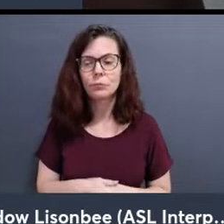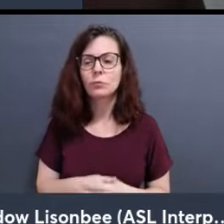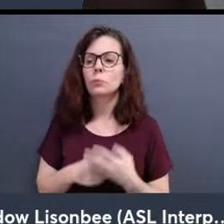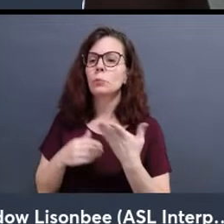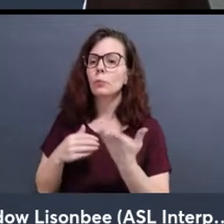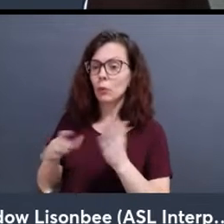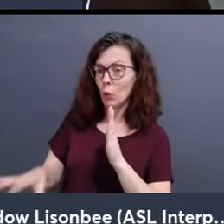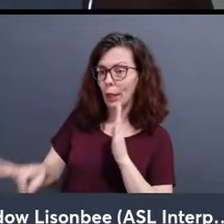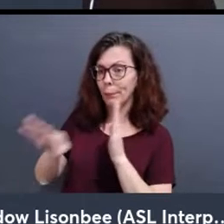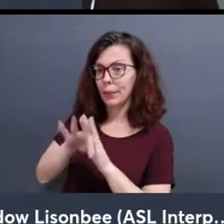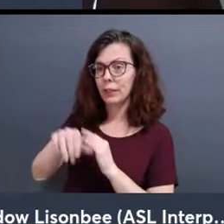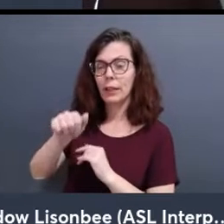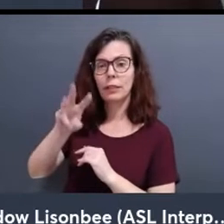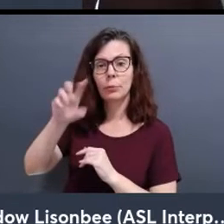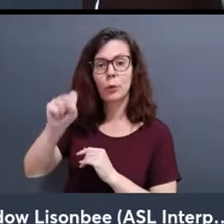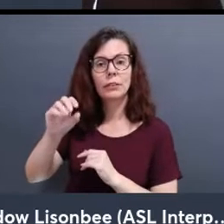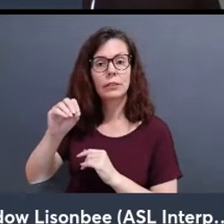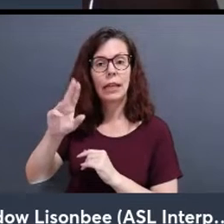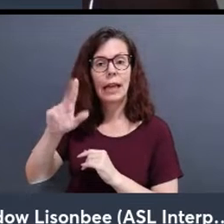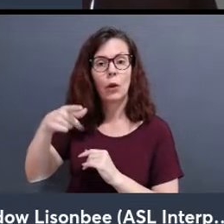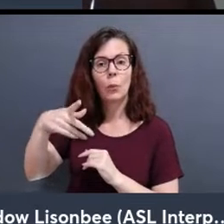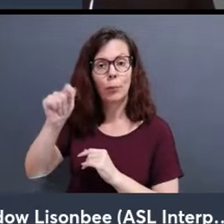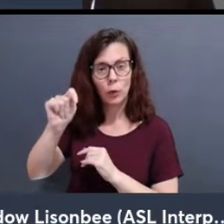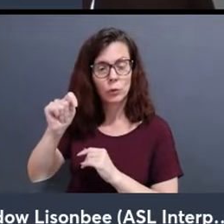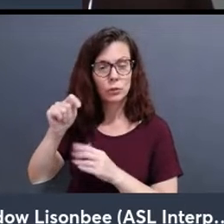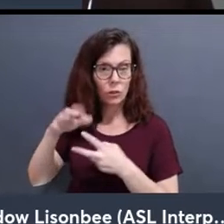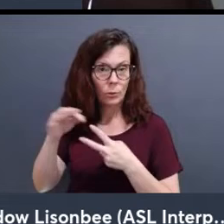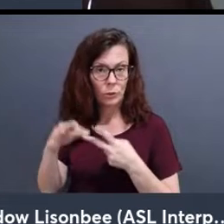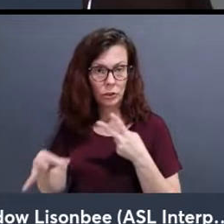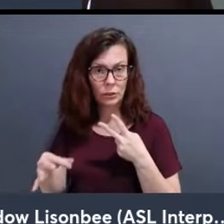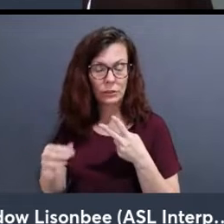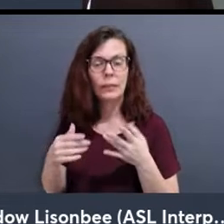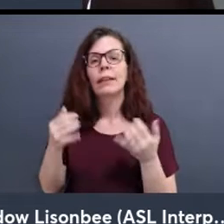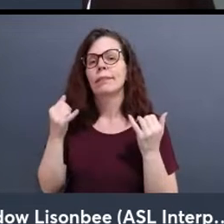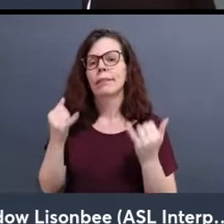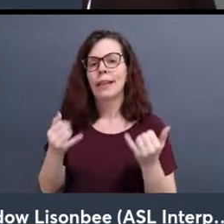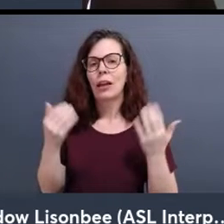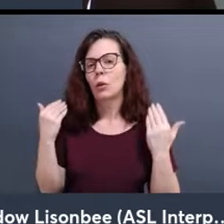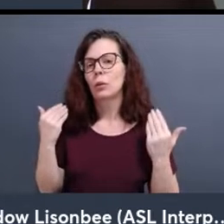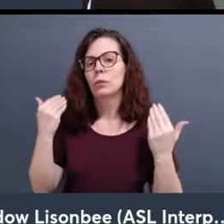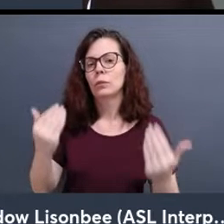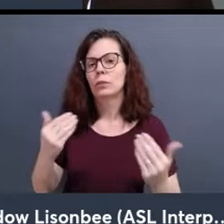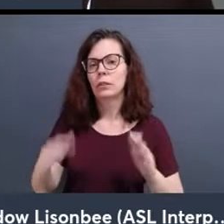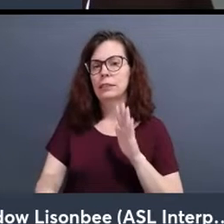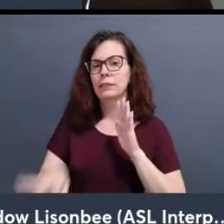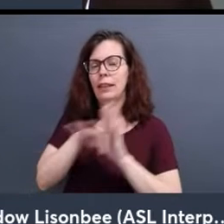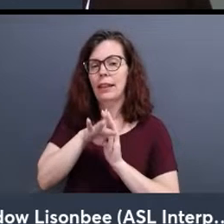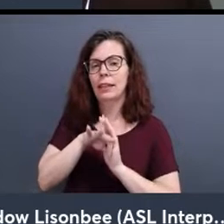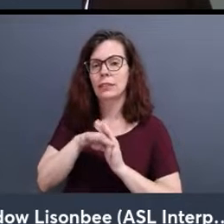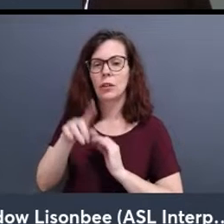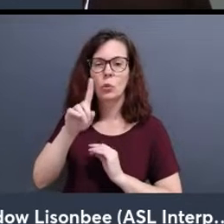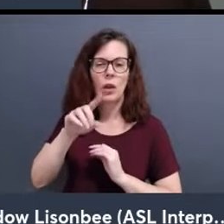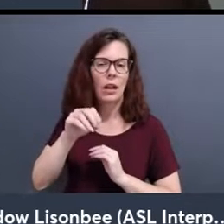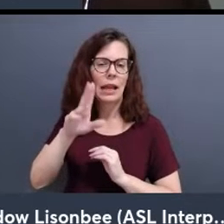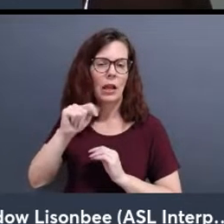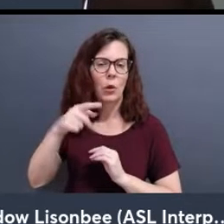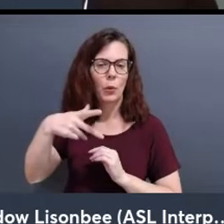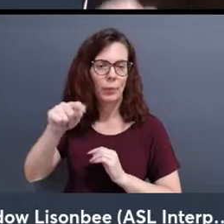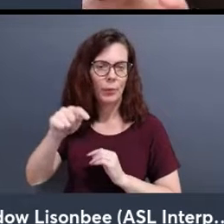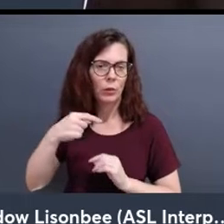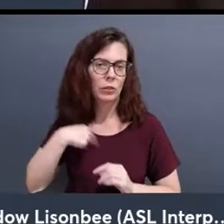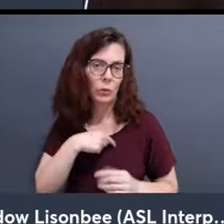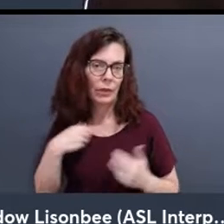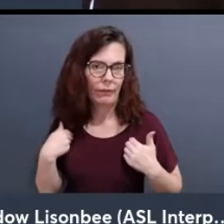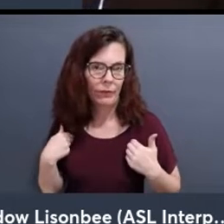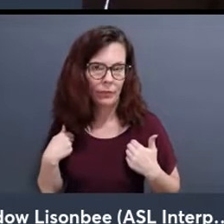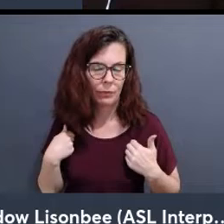selected this AWS Outpost option here. And now I'm going to go ahead and select one of the outposts that we have. And